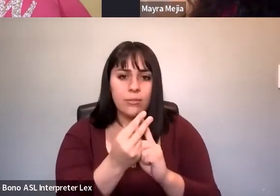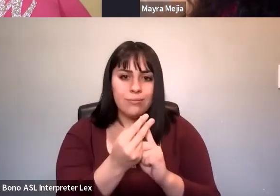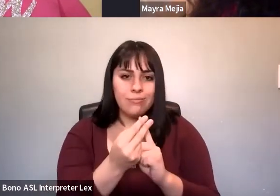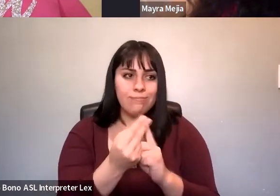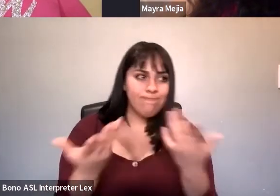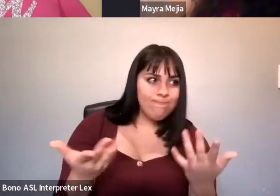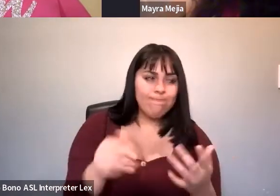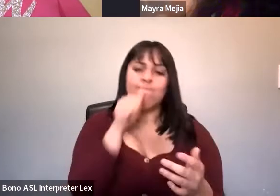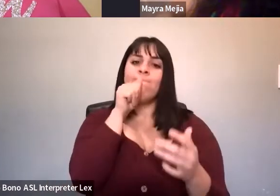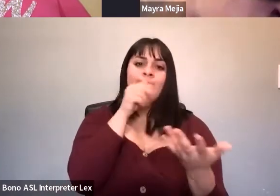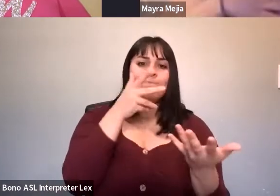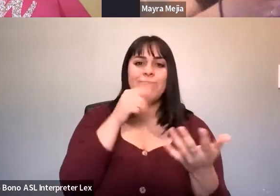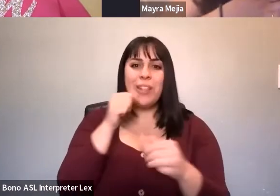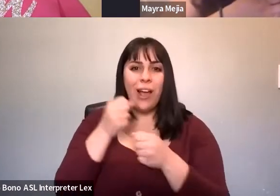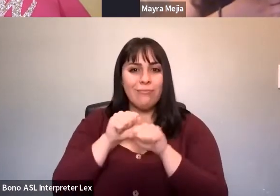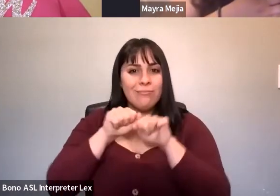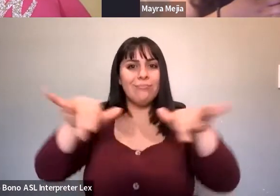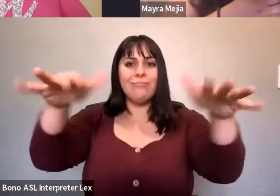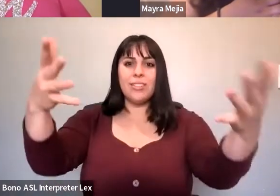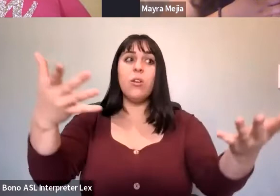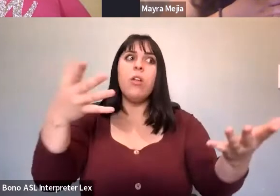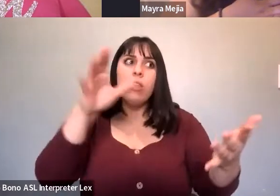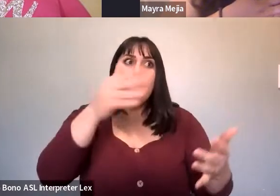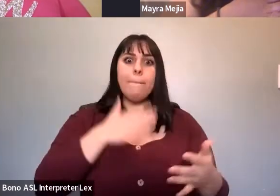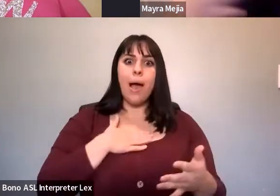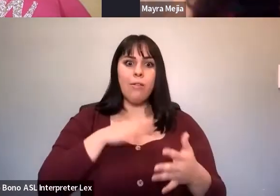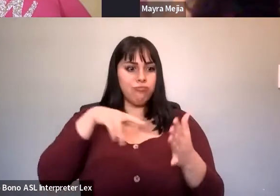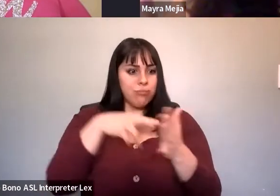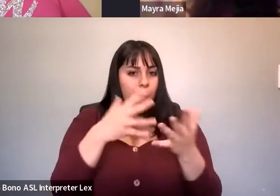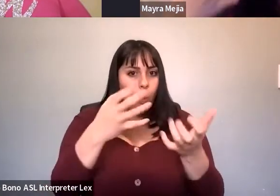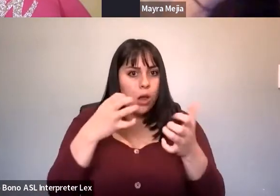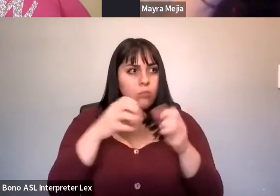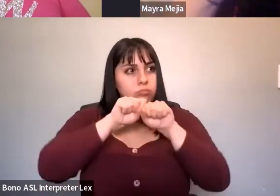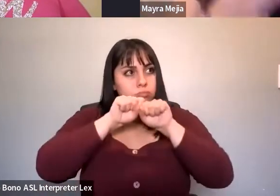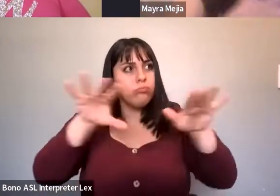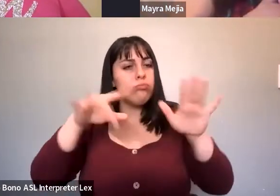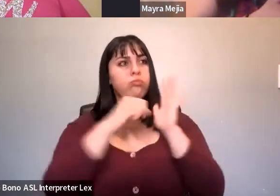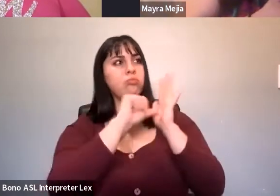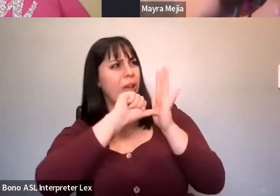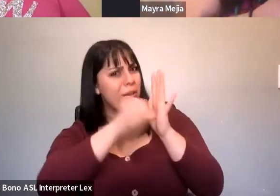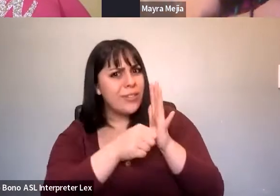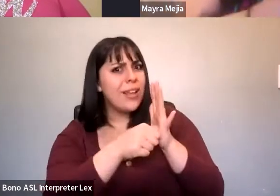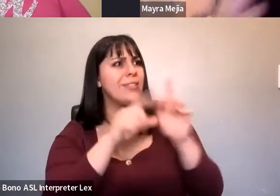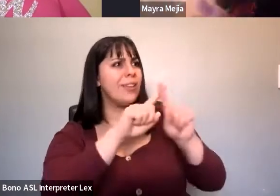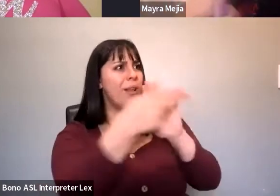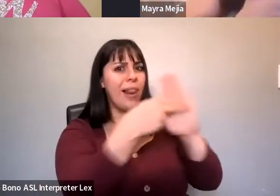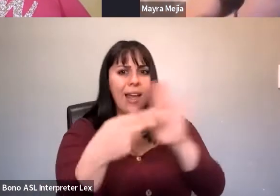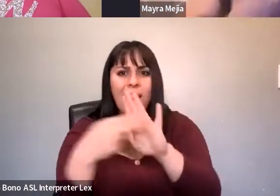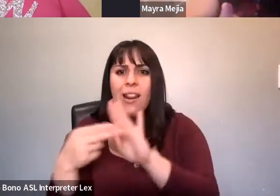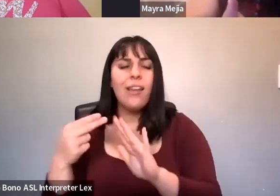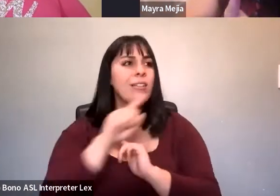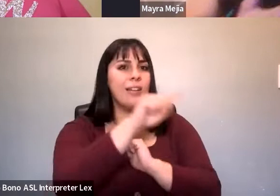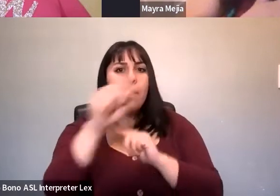And that's where I want to do. I want to amplify brands, amplify